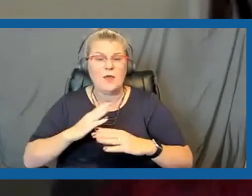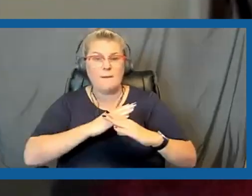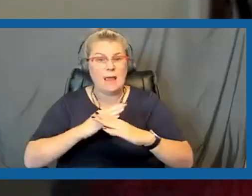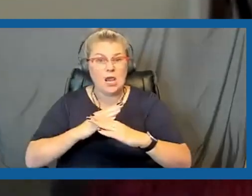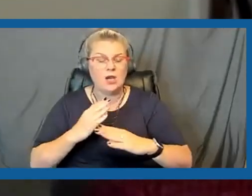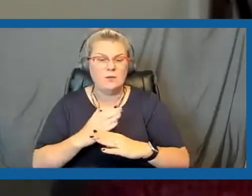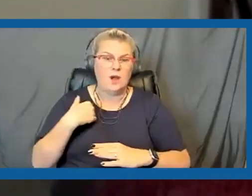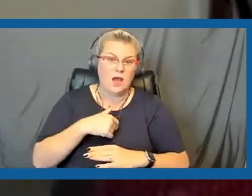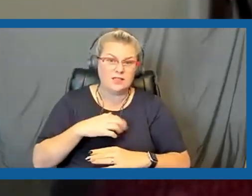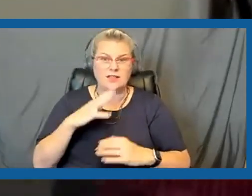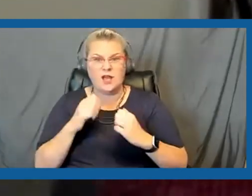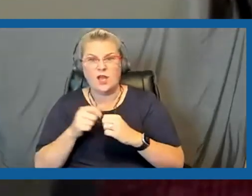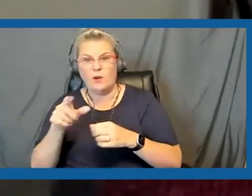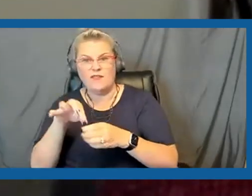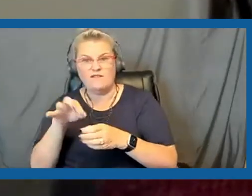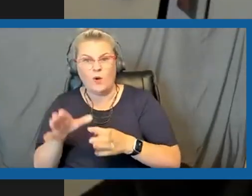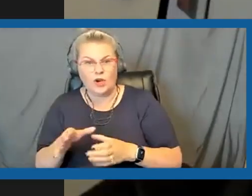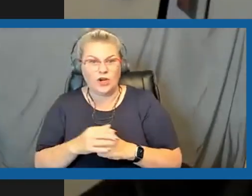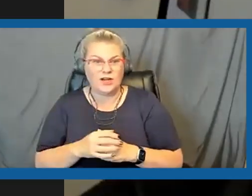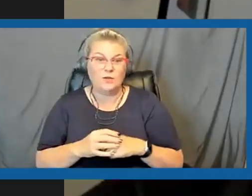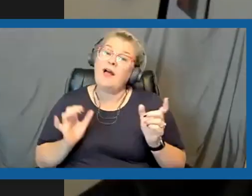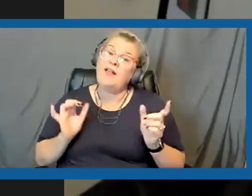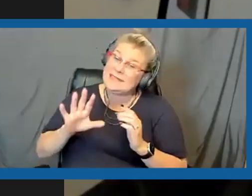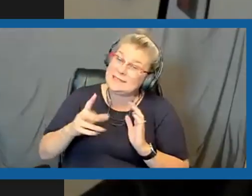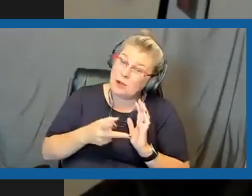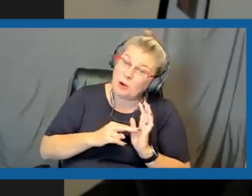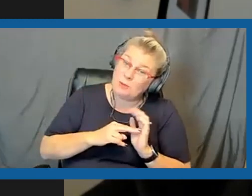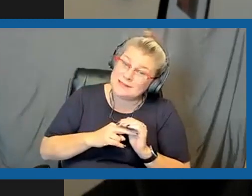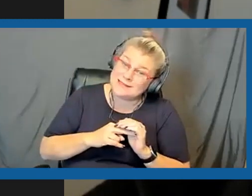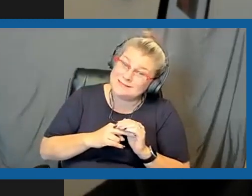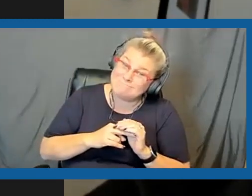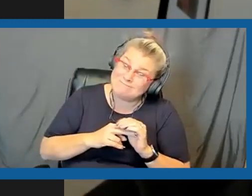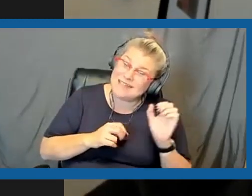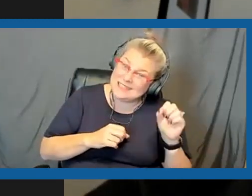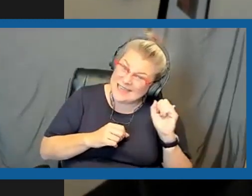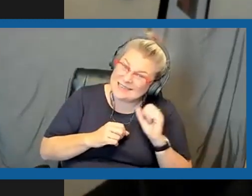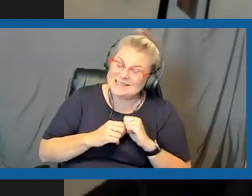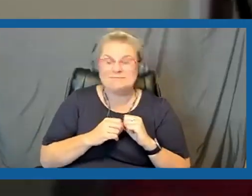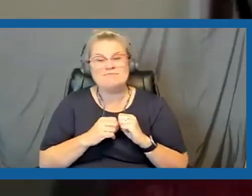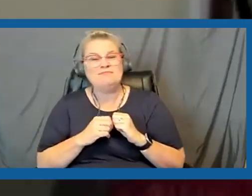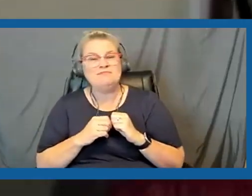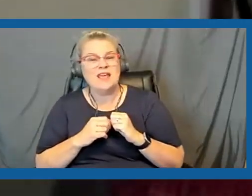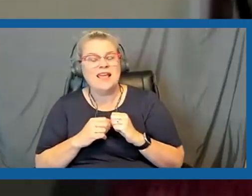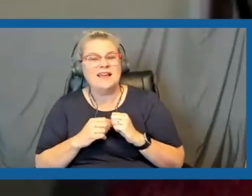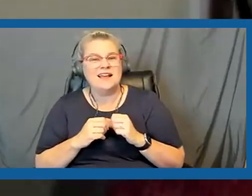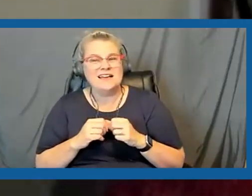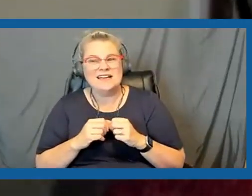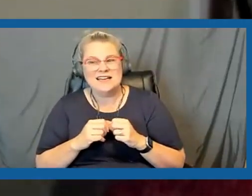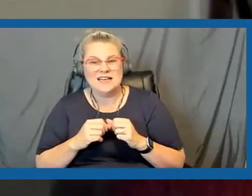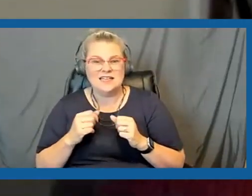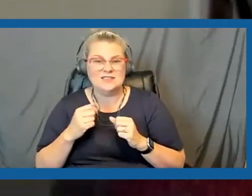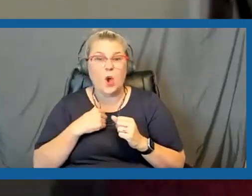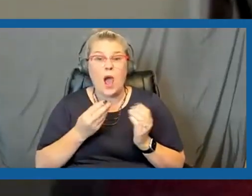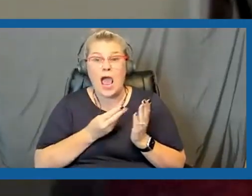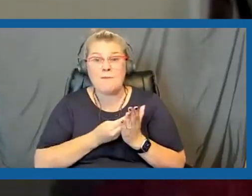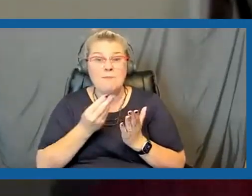with a voter. And that's their purpose. Yes. And so, I bought biscuits, and